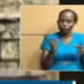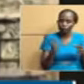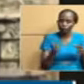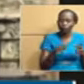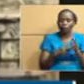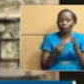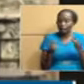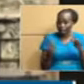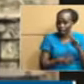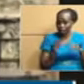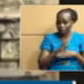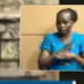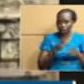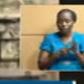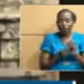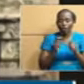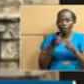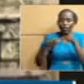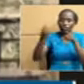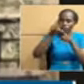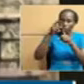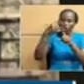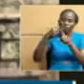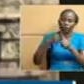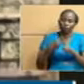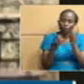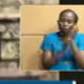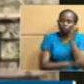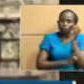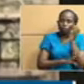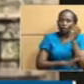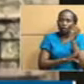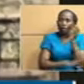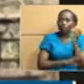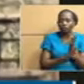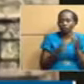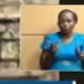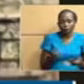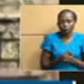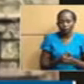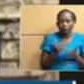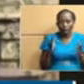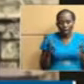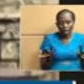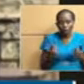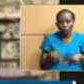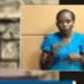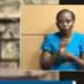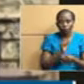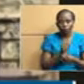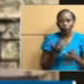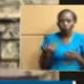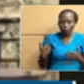to raise the GDP of our economy and also make people self-reliant. Now, how do we do that? We've been working with